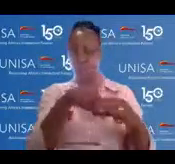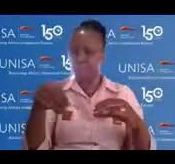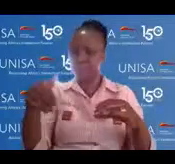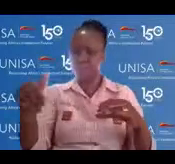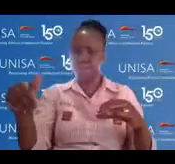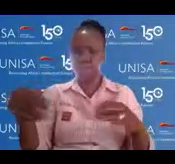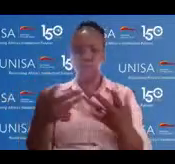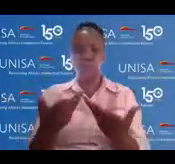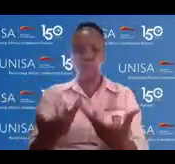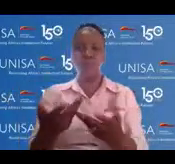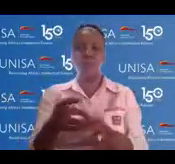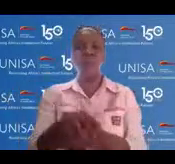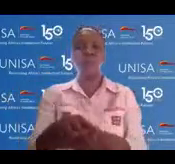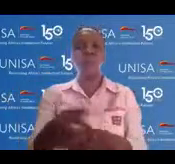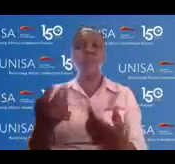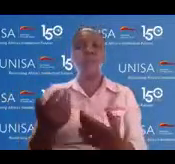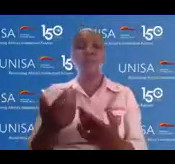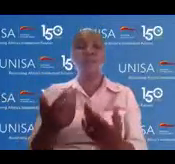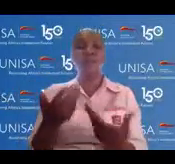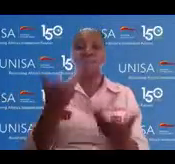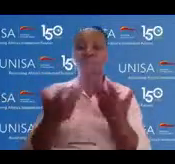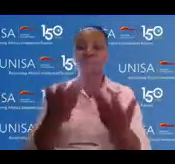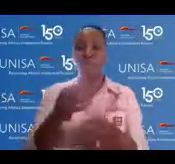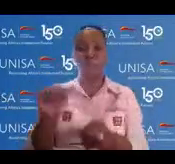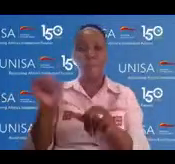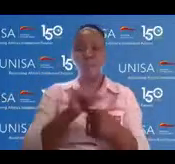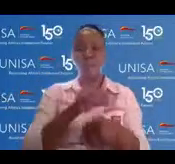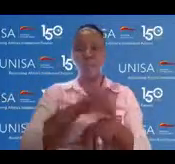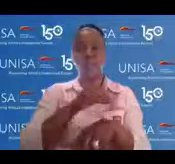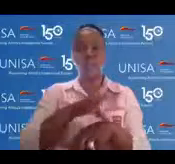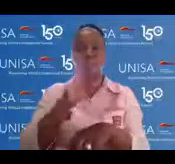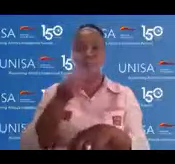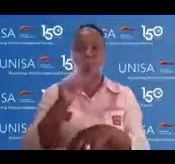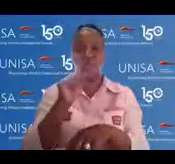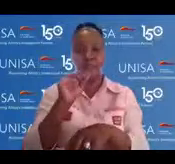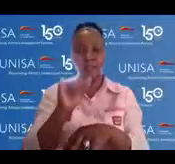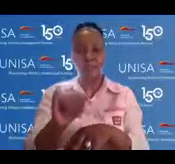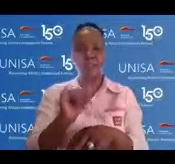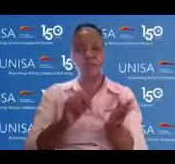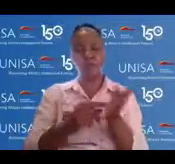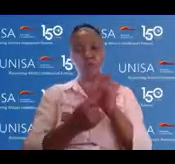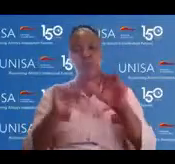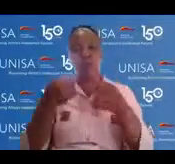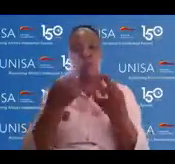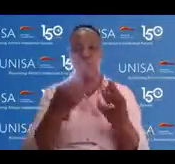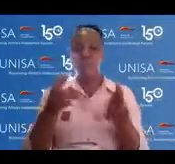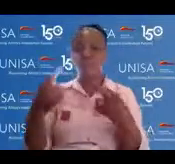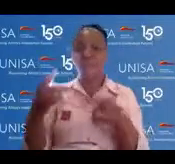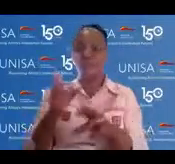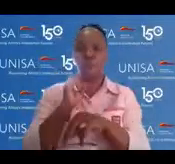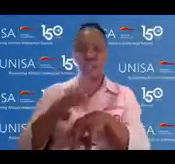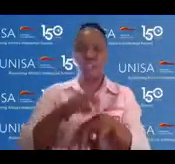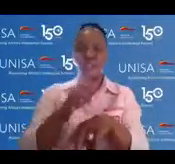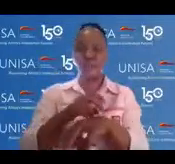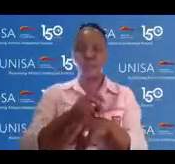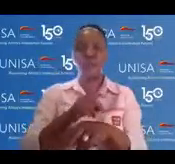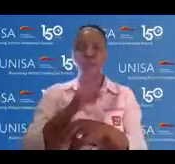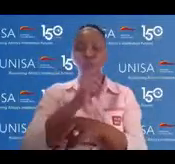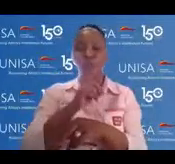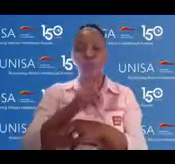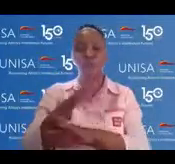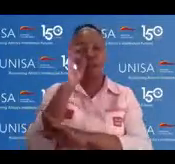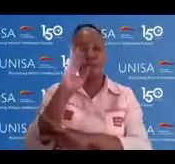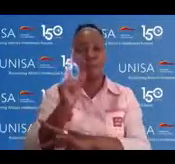then hand back to Dr. Chetty, and then the rest of the guys are going to show you the other tools that you need to use. But please remember that poll that we're